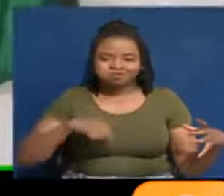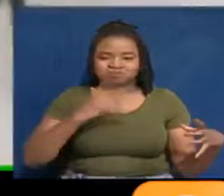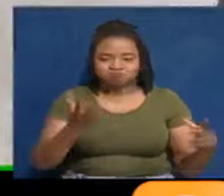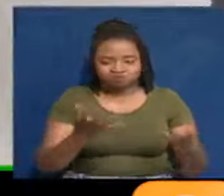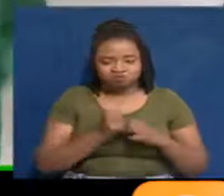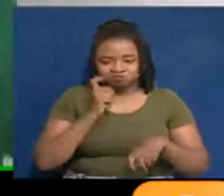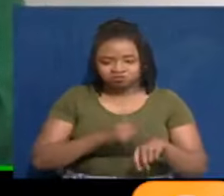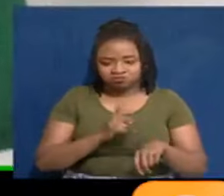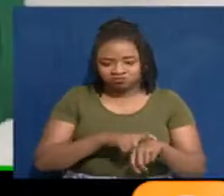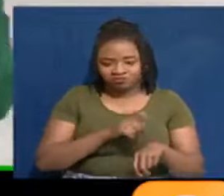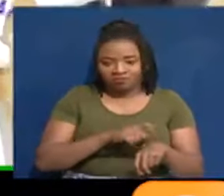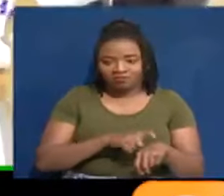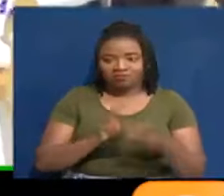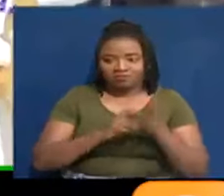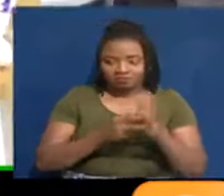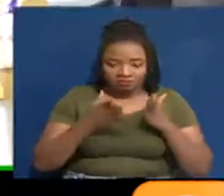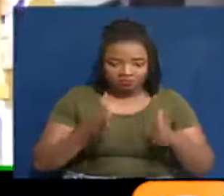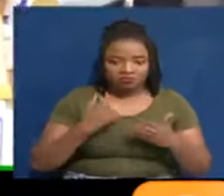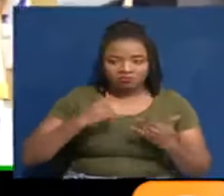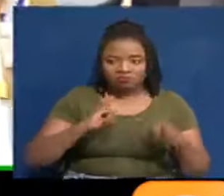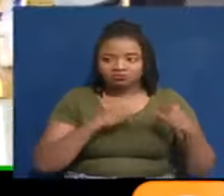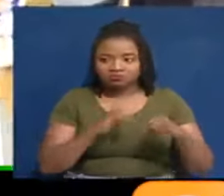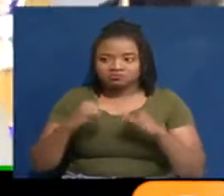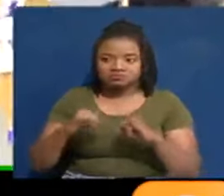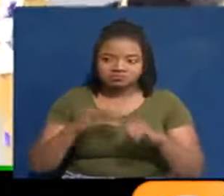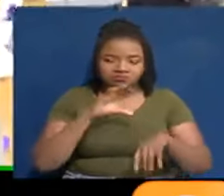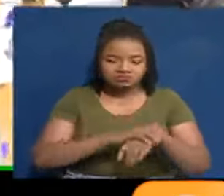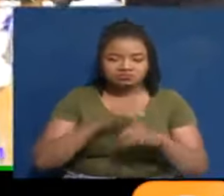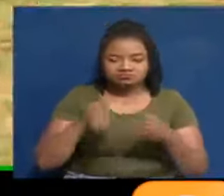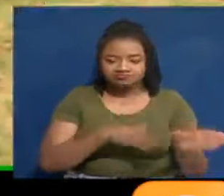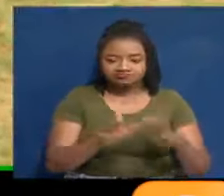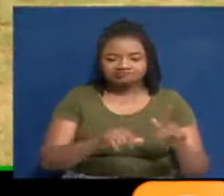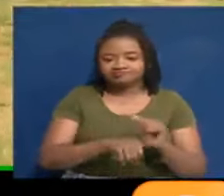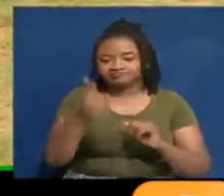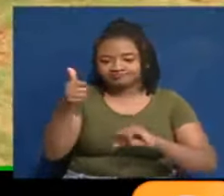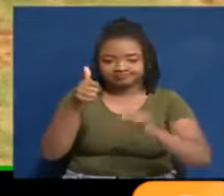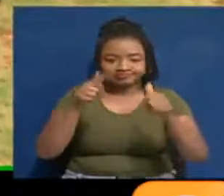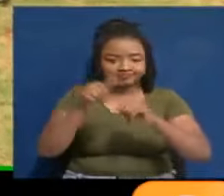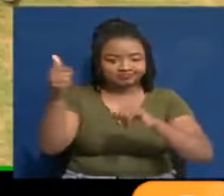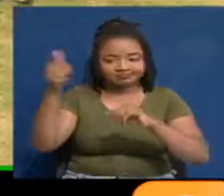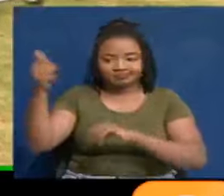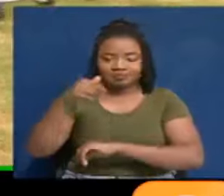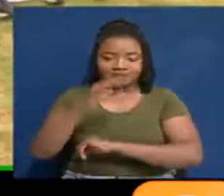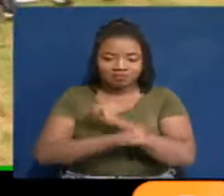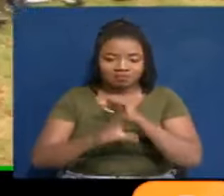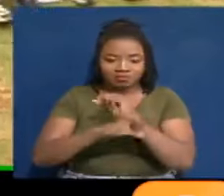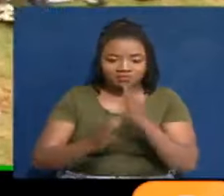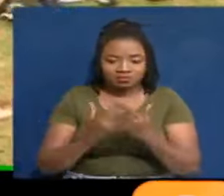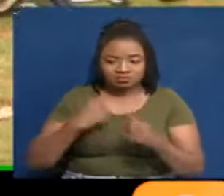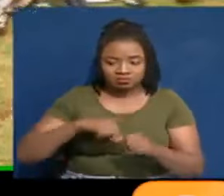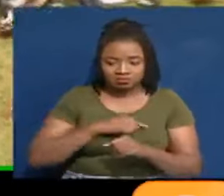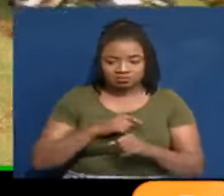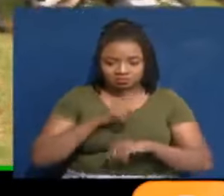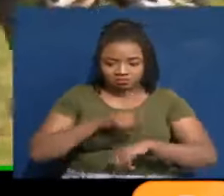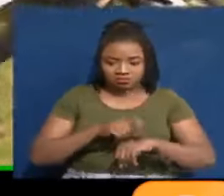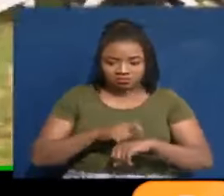in the meantime, we are finding people opportunities to, you know, to work and make money as we grow the economy. And it's also a brain gain